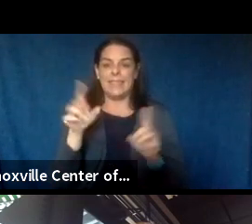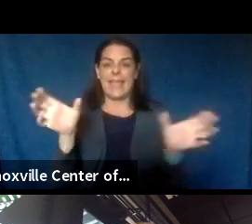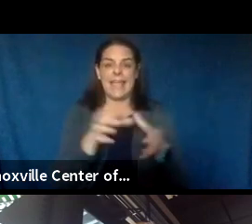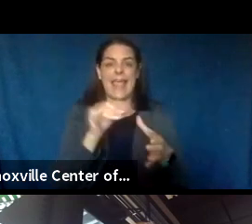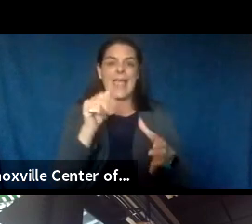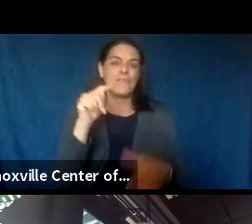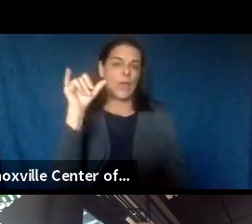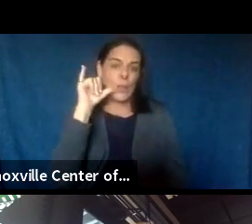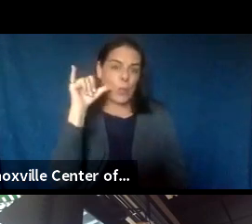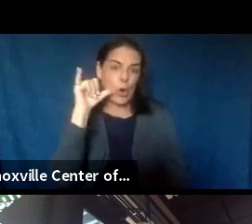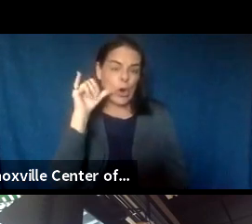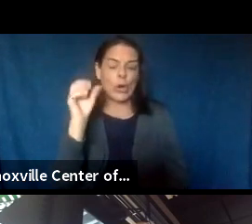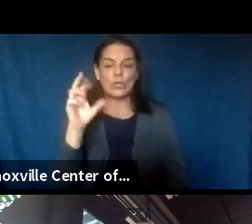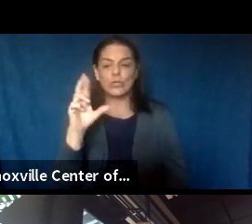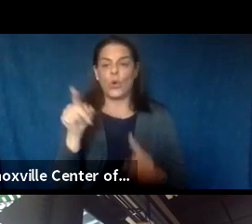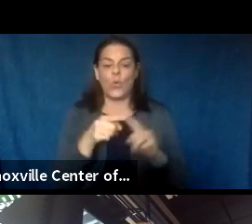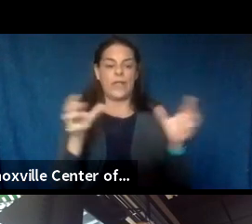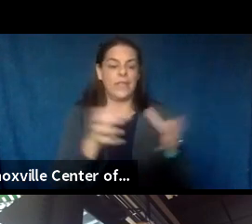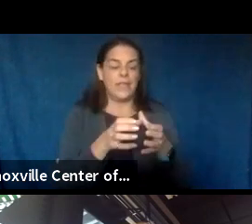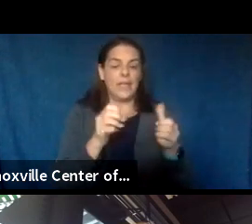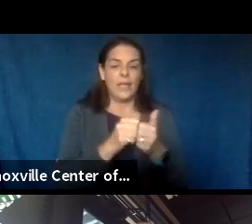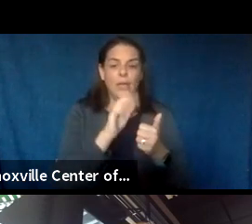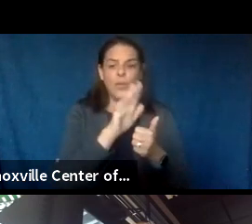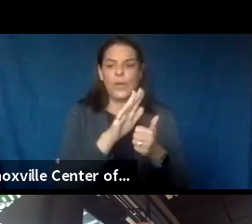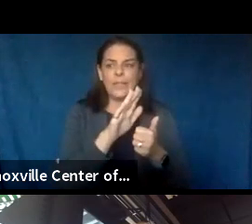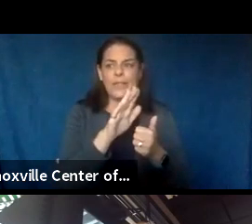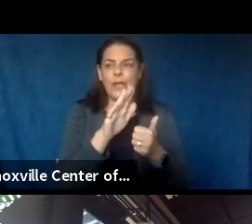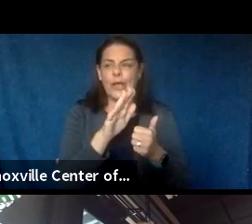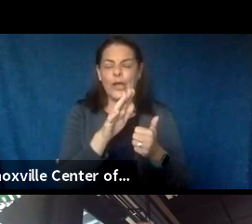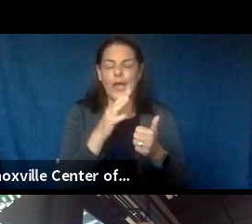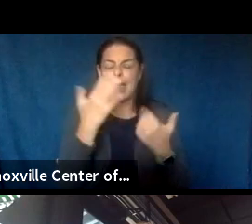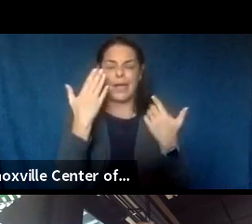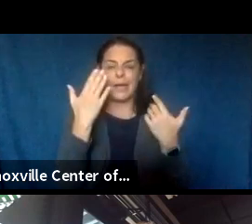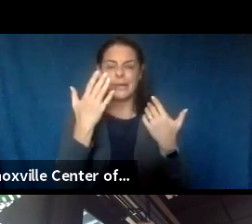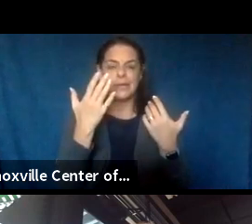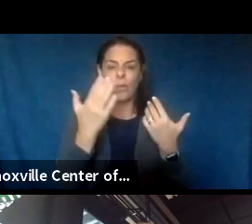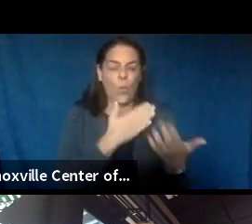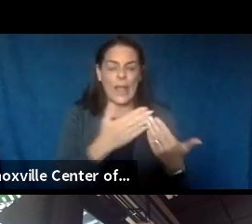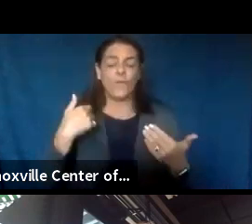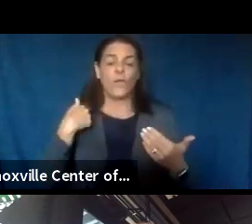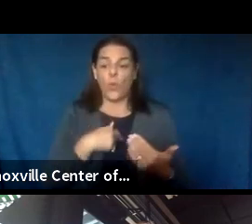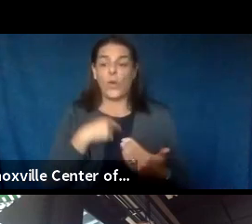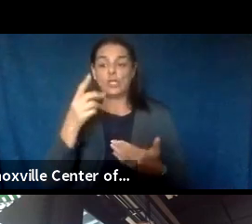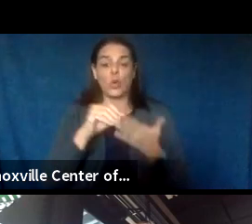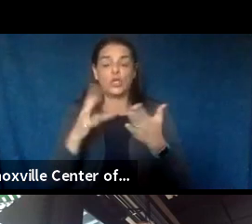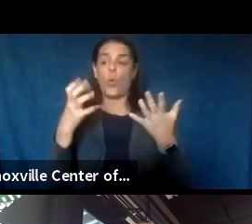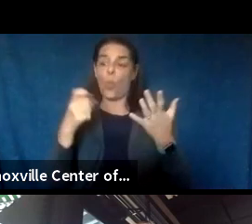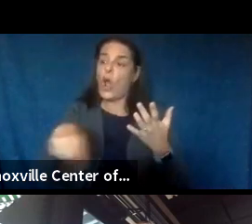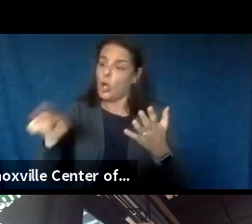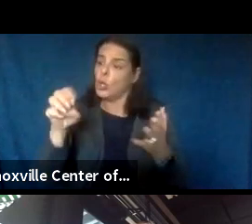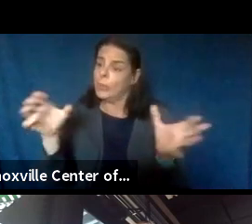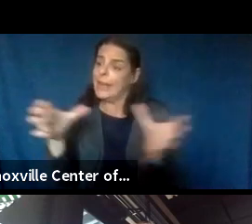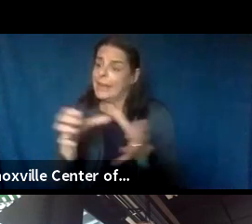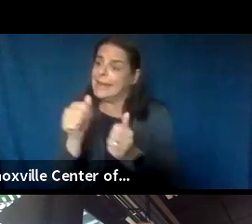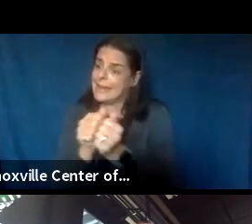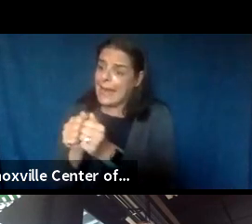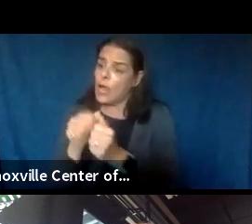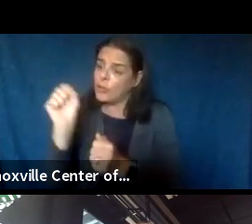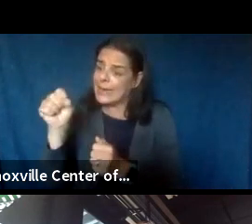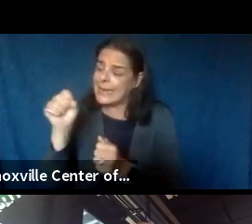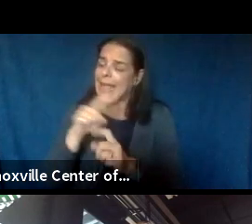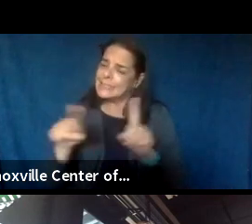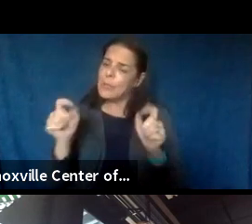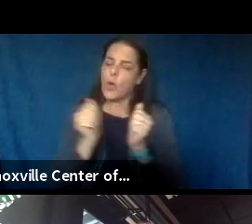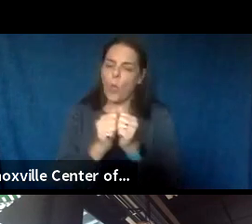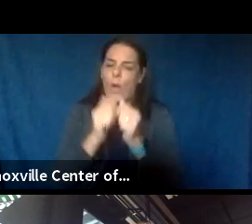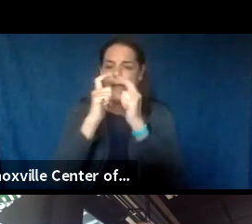at the bars or when they gather with their parties. And what I've said to the students is we want you to be together. You just need to be with your